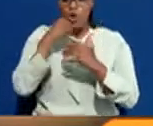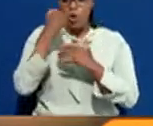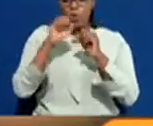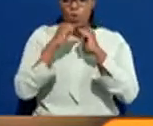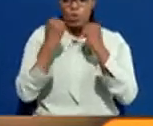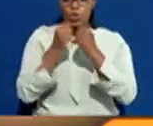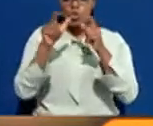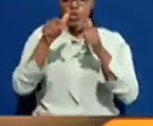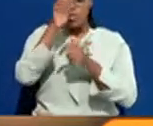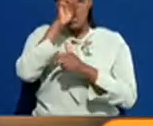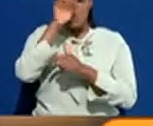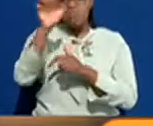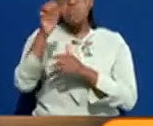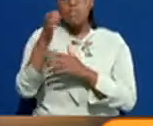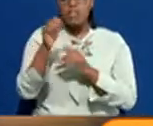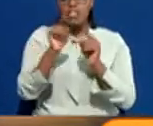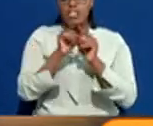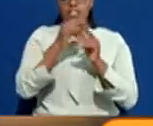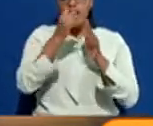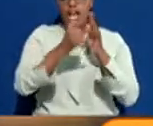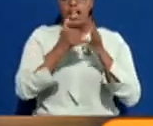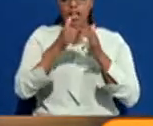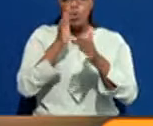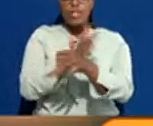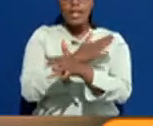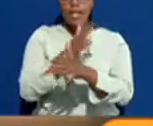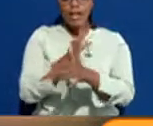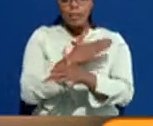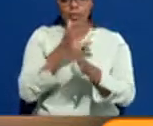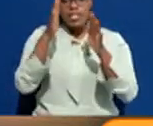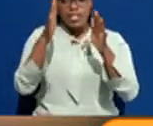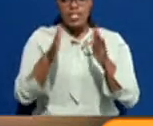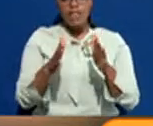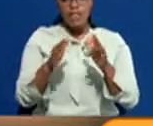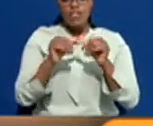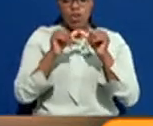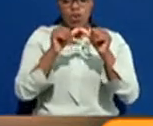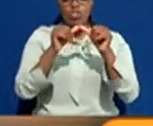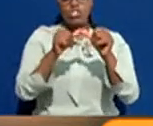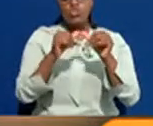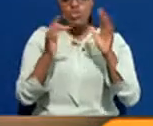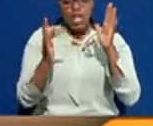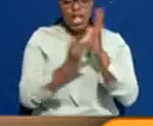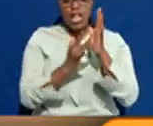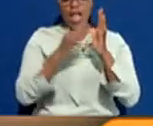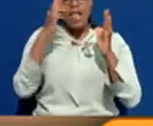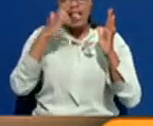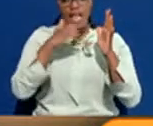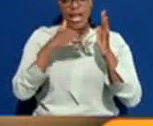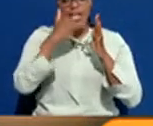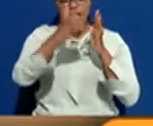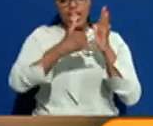social media dismisses as a recording artist, keep pressing that red button.